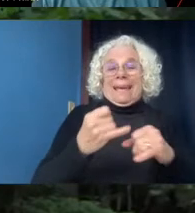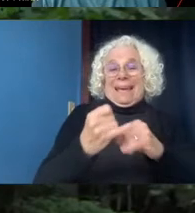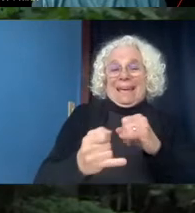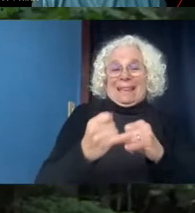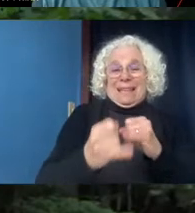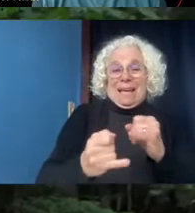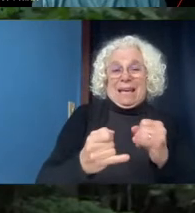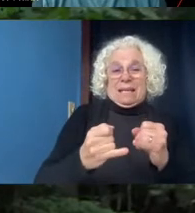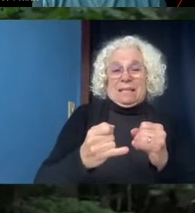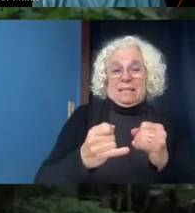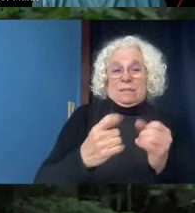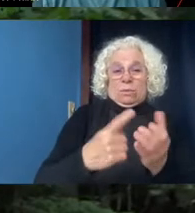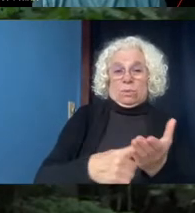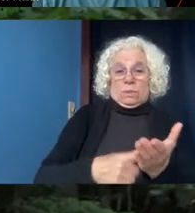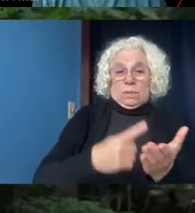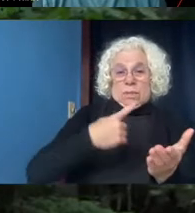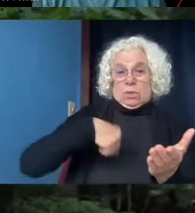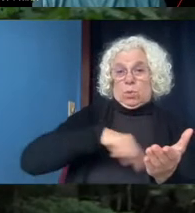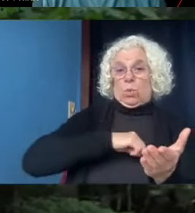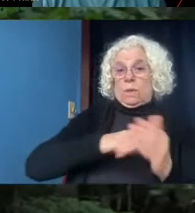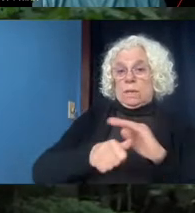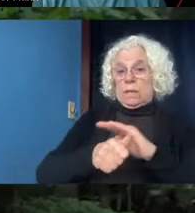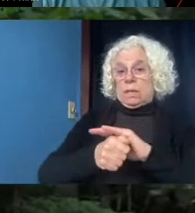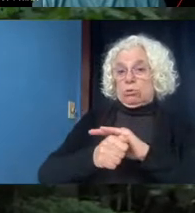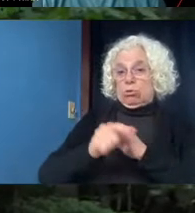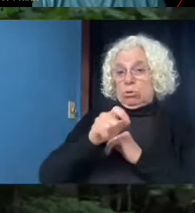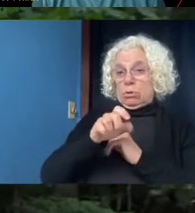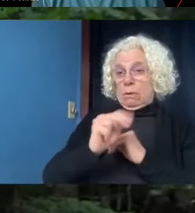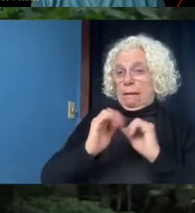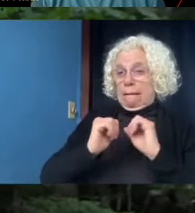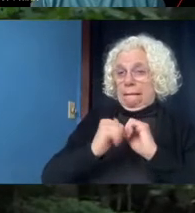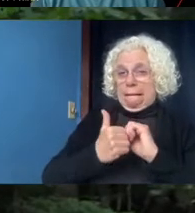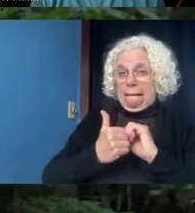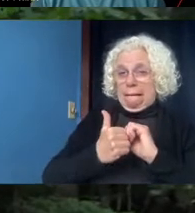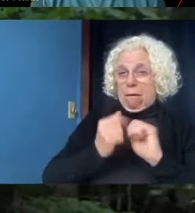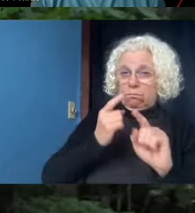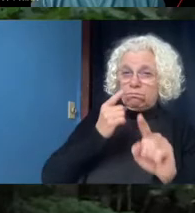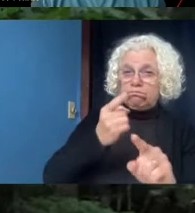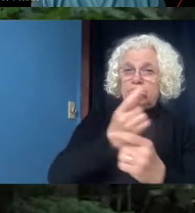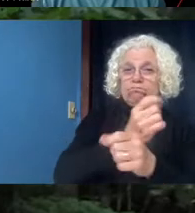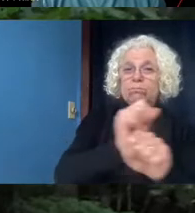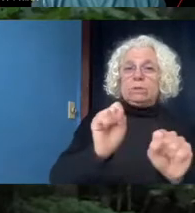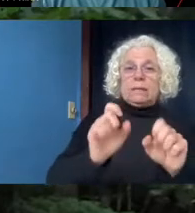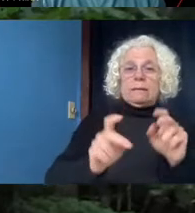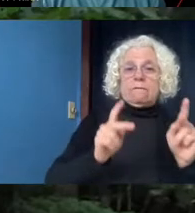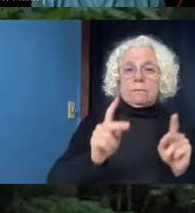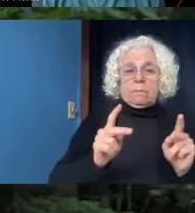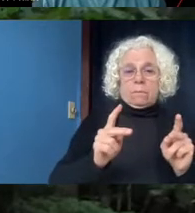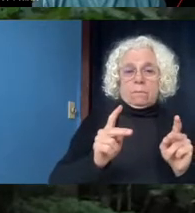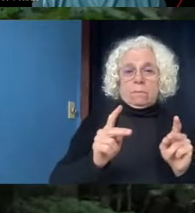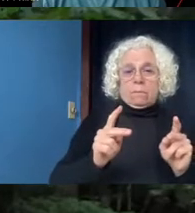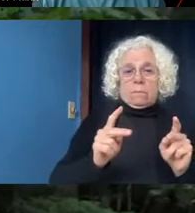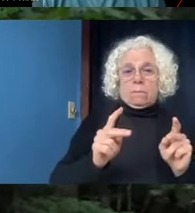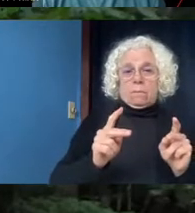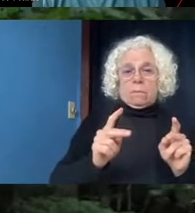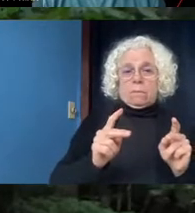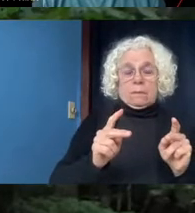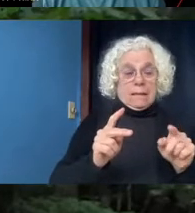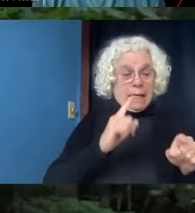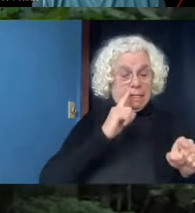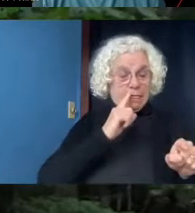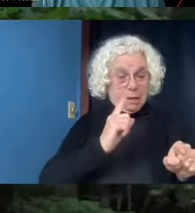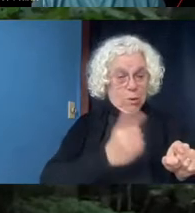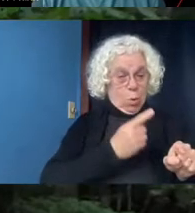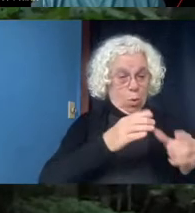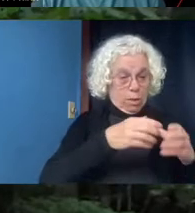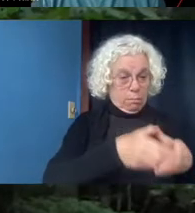taken ourselves and the Turtle Clan to save our people and to provide not just for the Turtle Clan and the